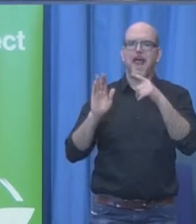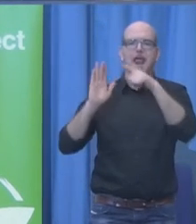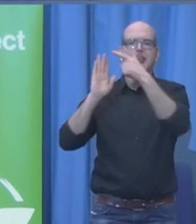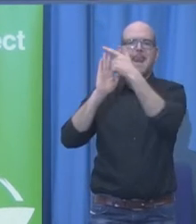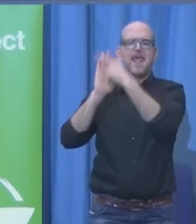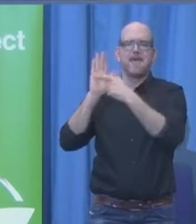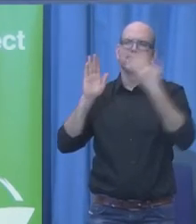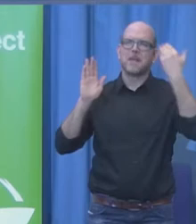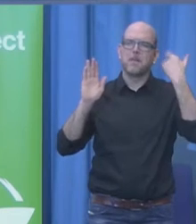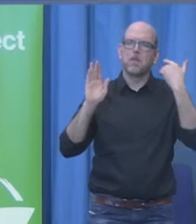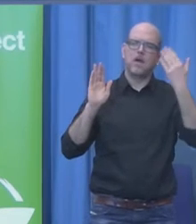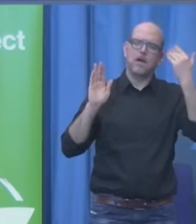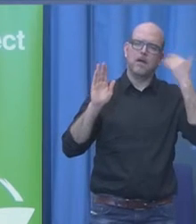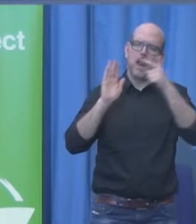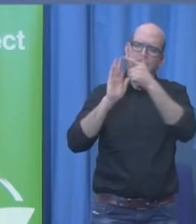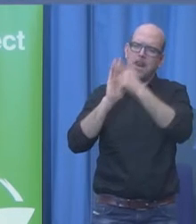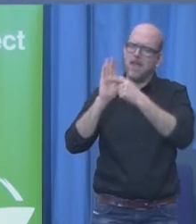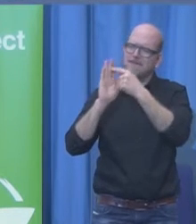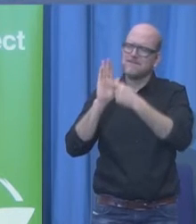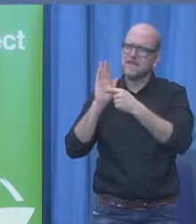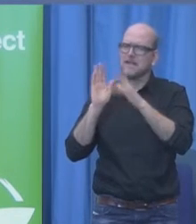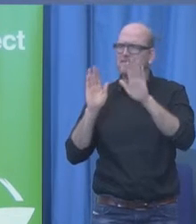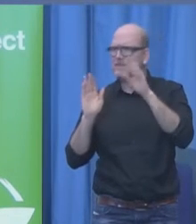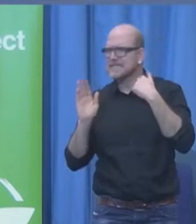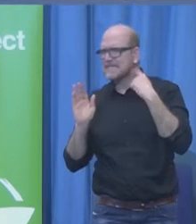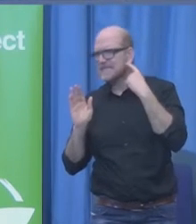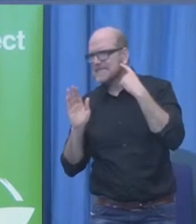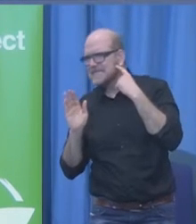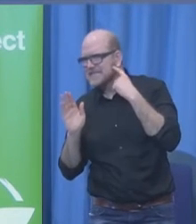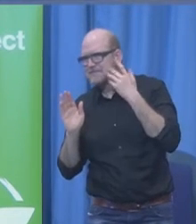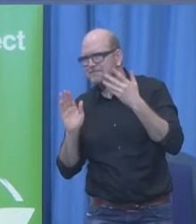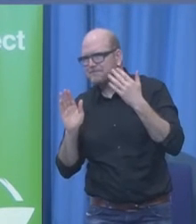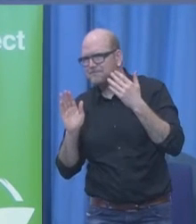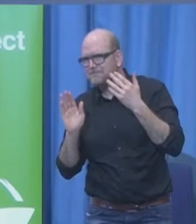nature. Particularly around